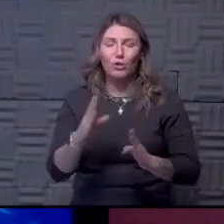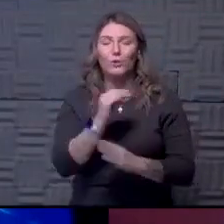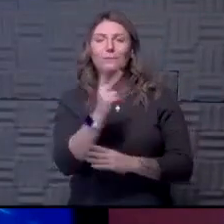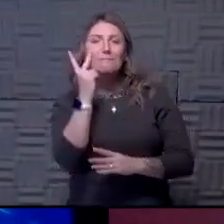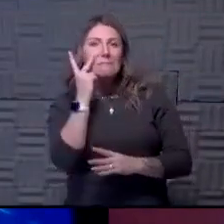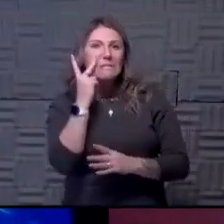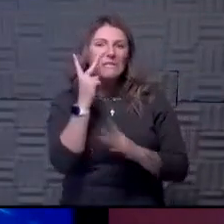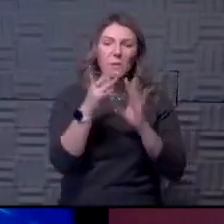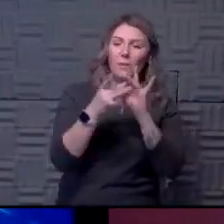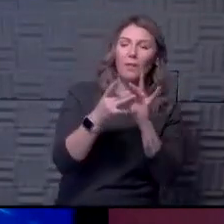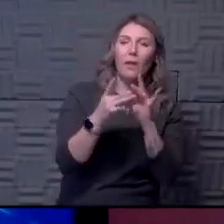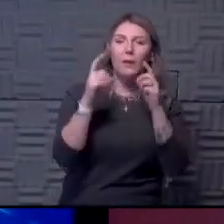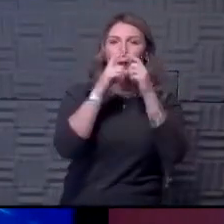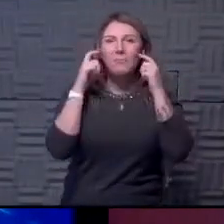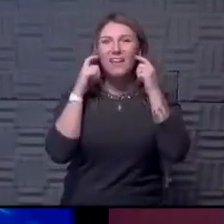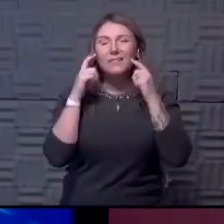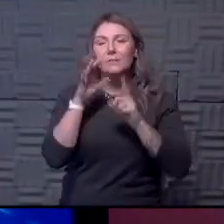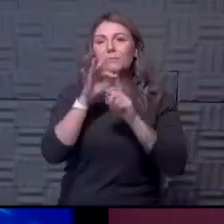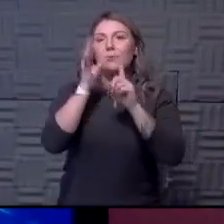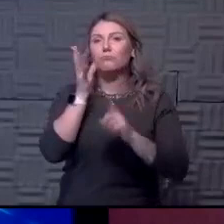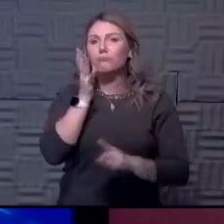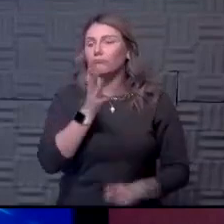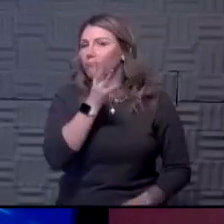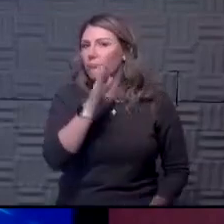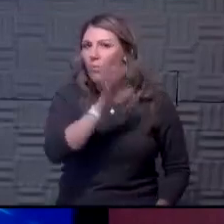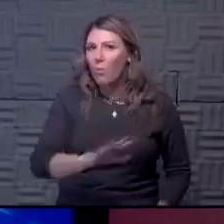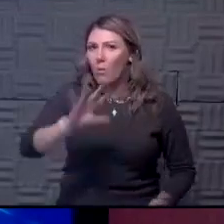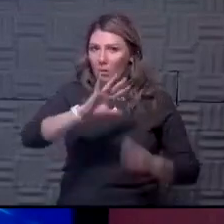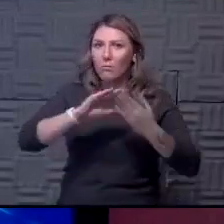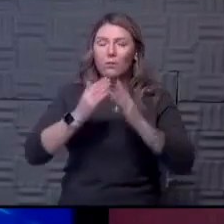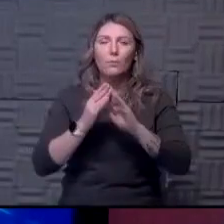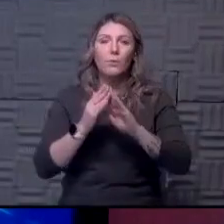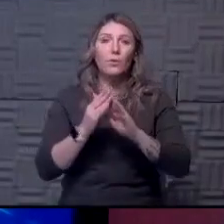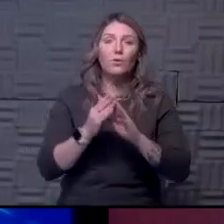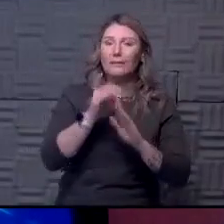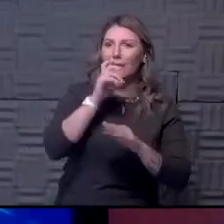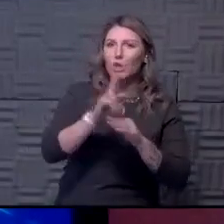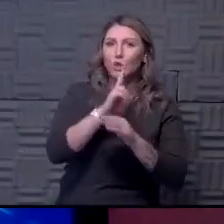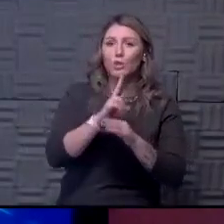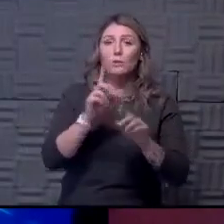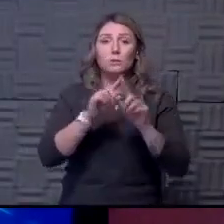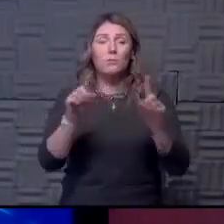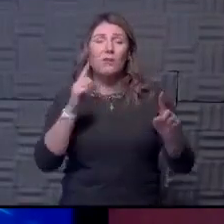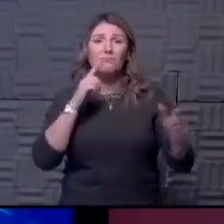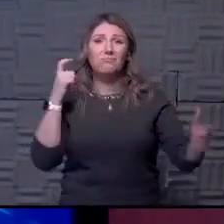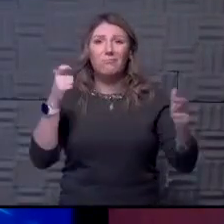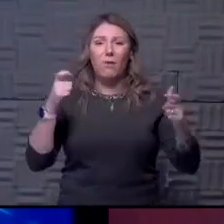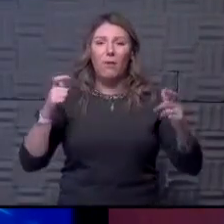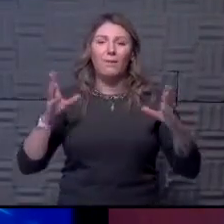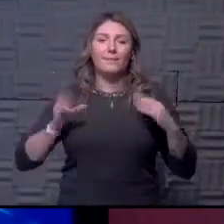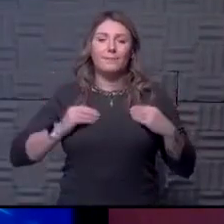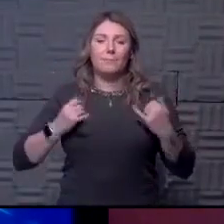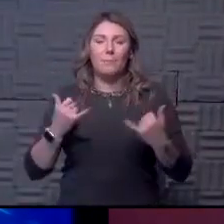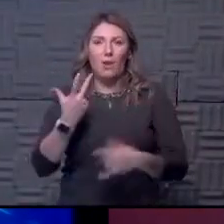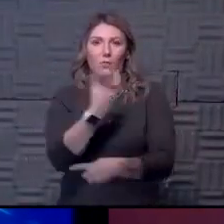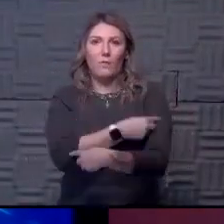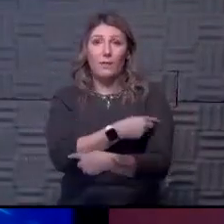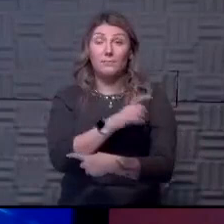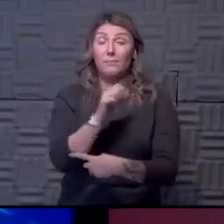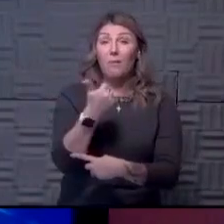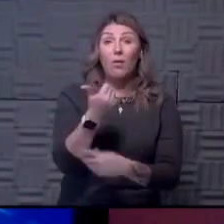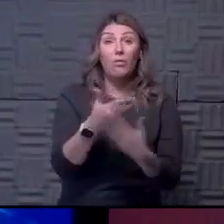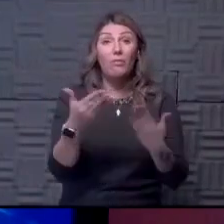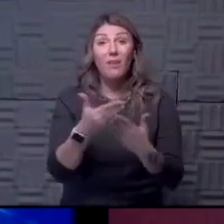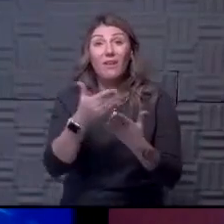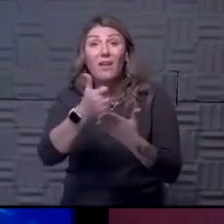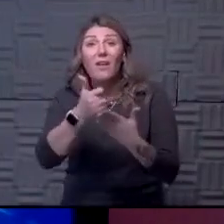about masking people, especially in rural communities, not wanting to mask as much. But I do think there's greater acceptance of the vaccine. And I think the other thing that will help us